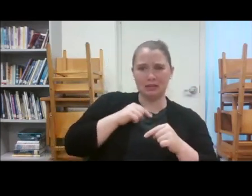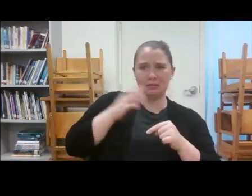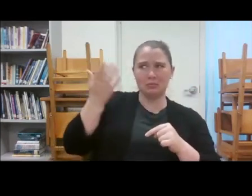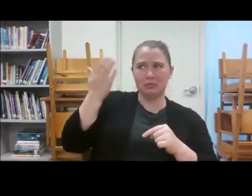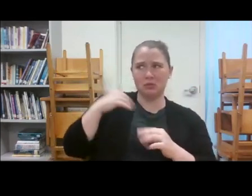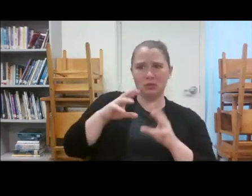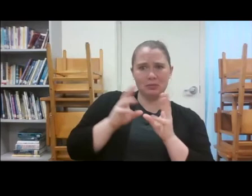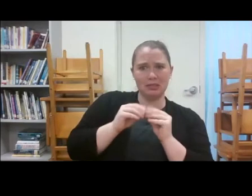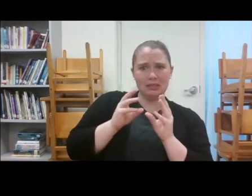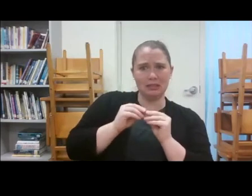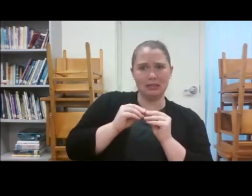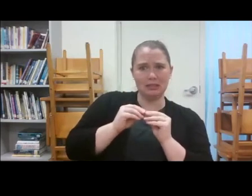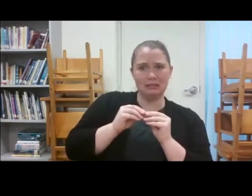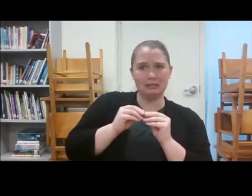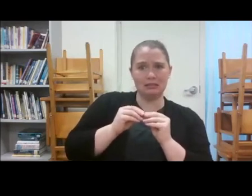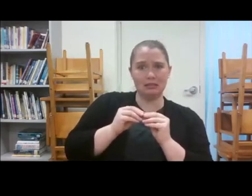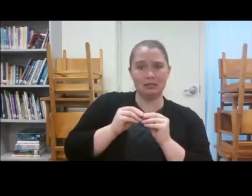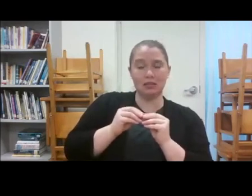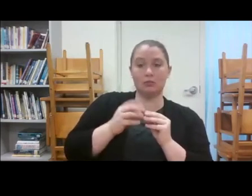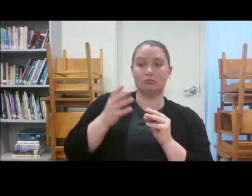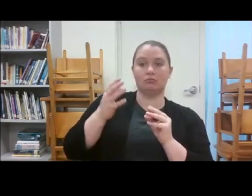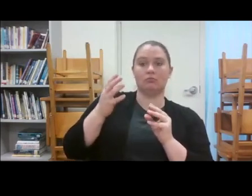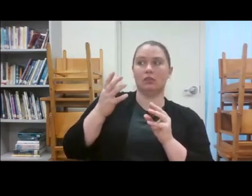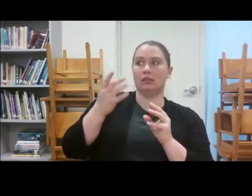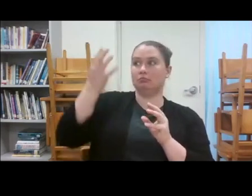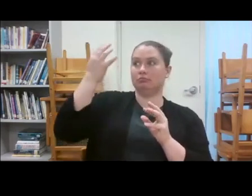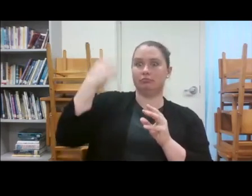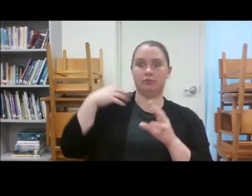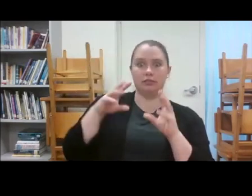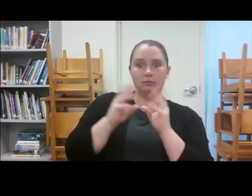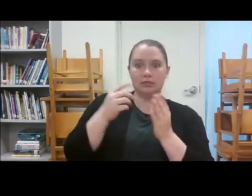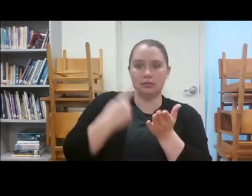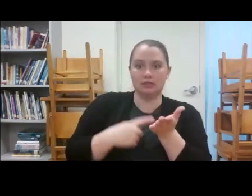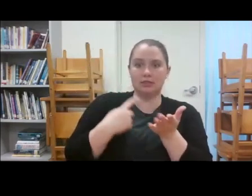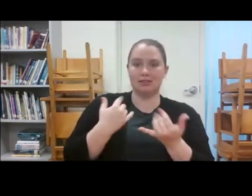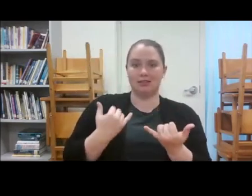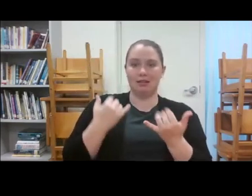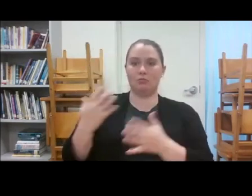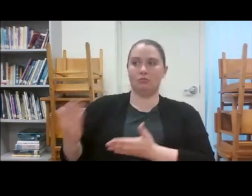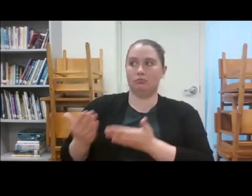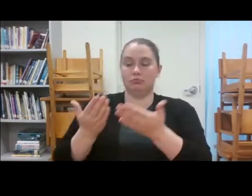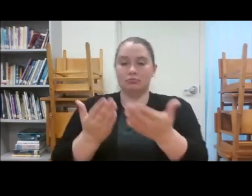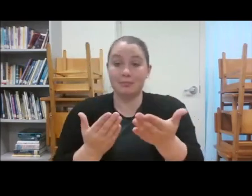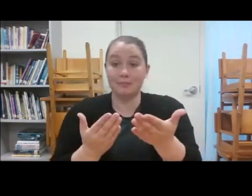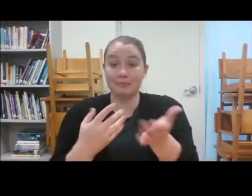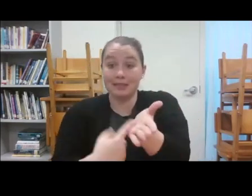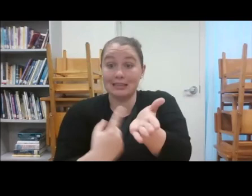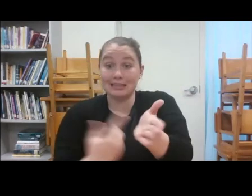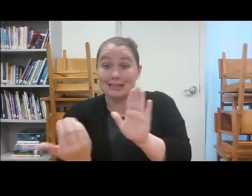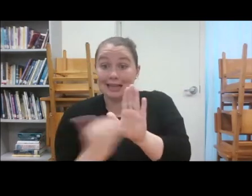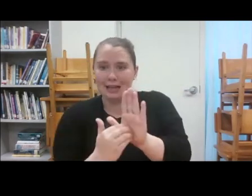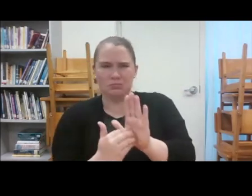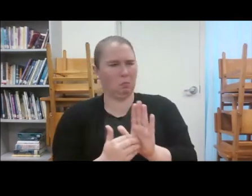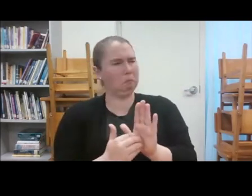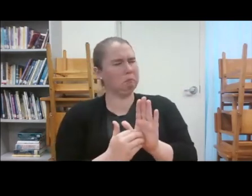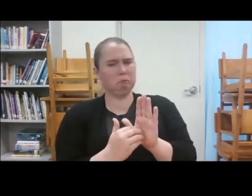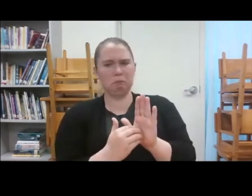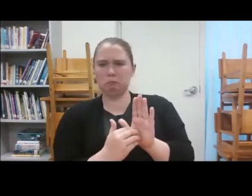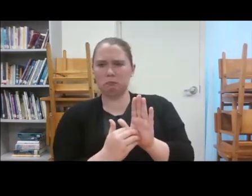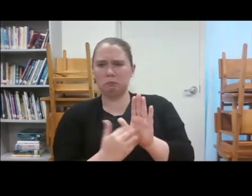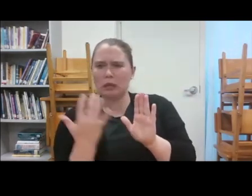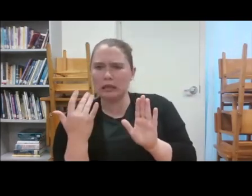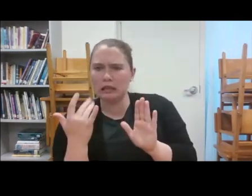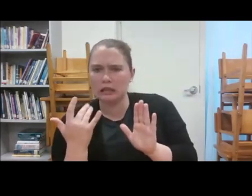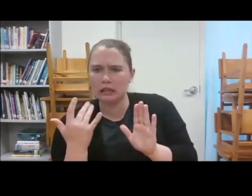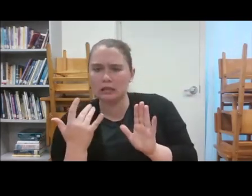was just looking at, we're going back a lot of meetings and talking about some of the things today, so they were a little bit unclear. Yes, definitely. And